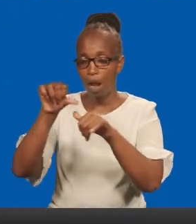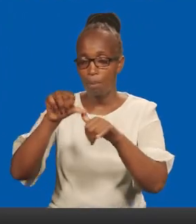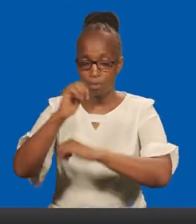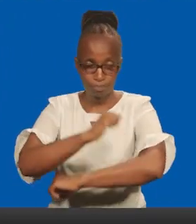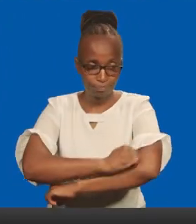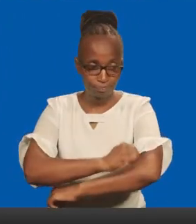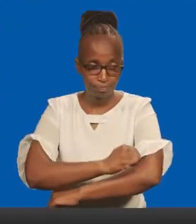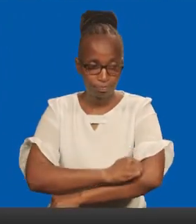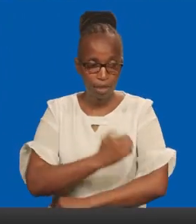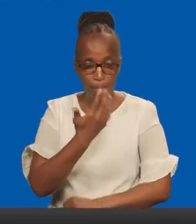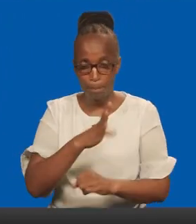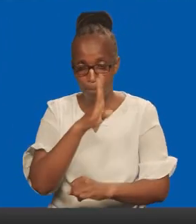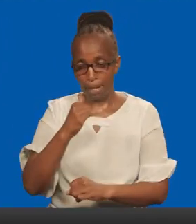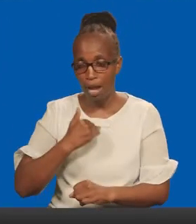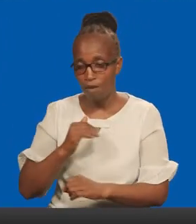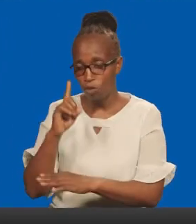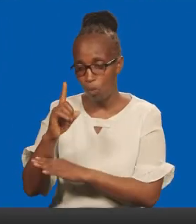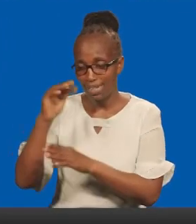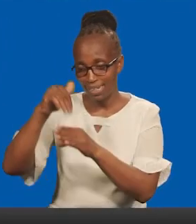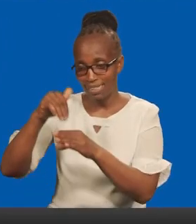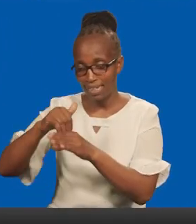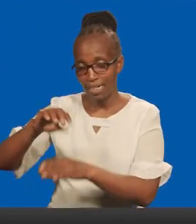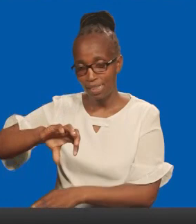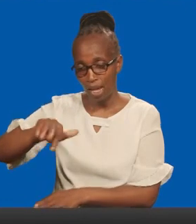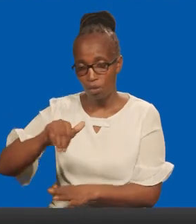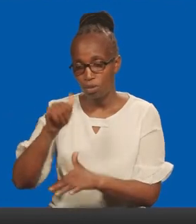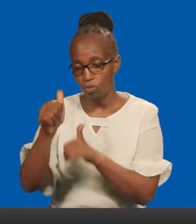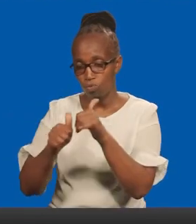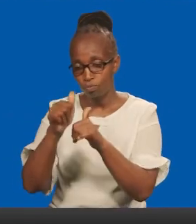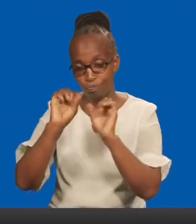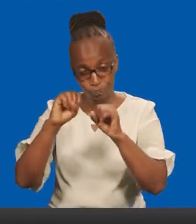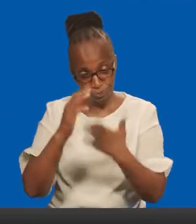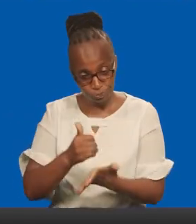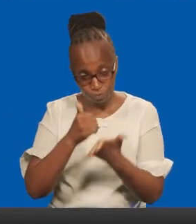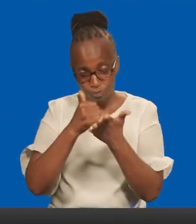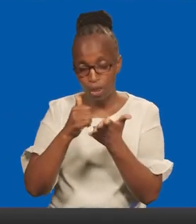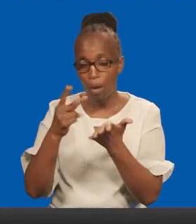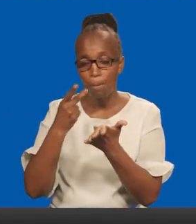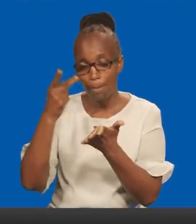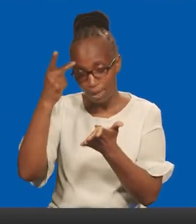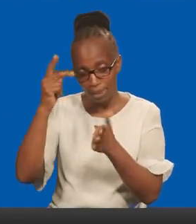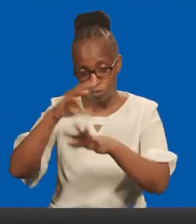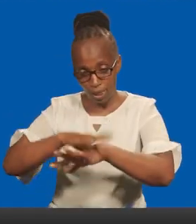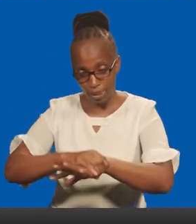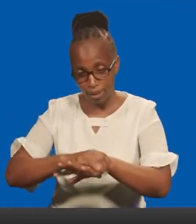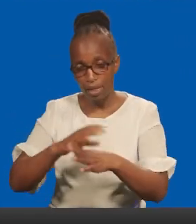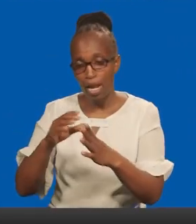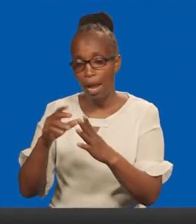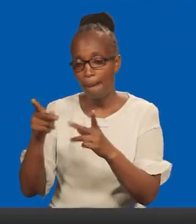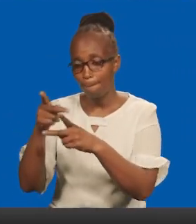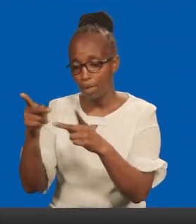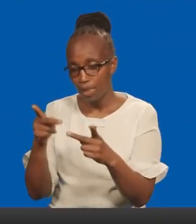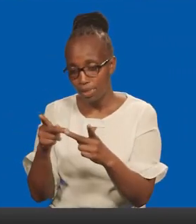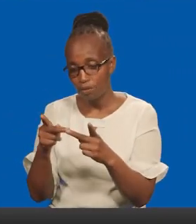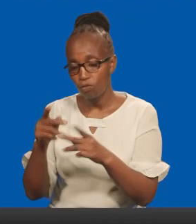neurodiversity and developmental disorders, at least one within the constituency, so that it can help our parents to find educational placement